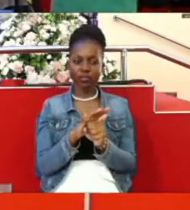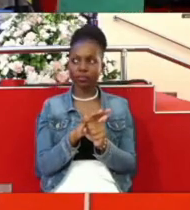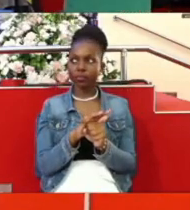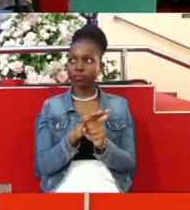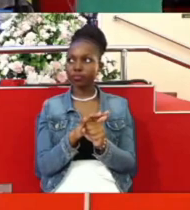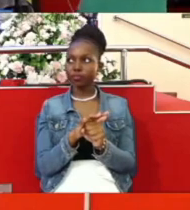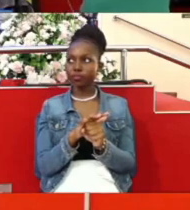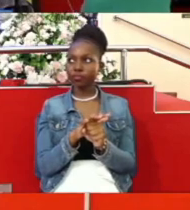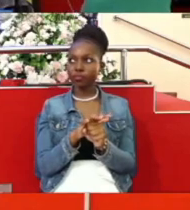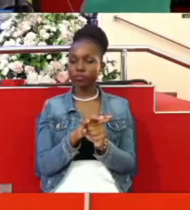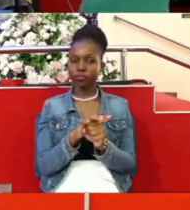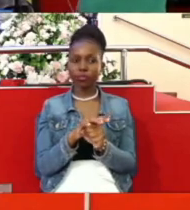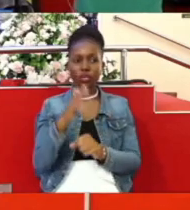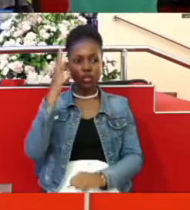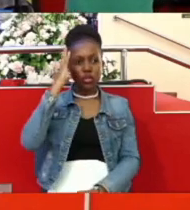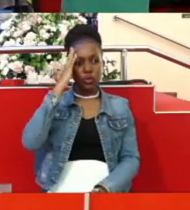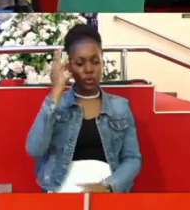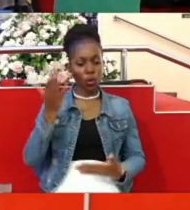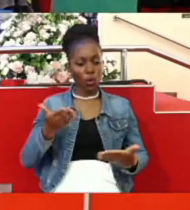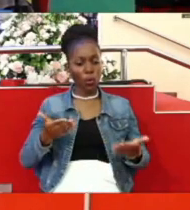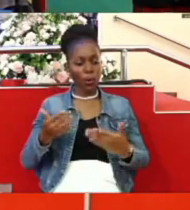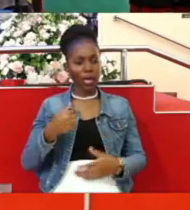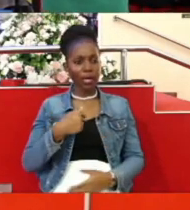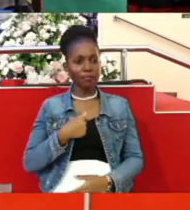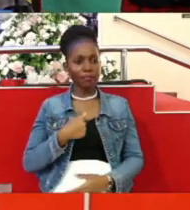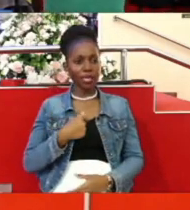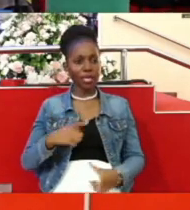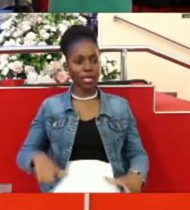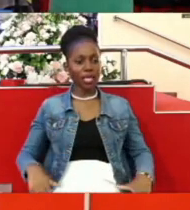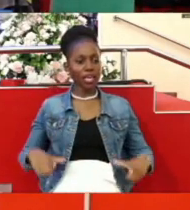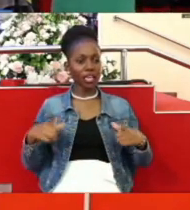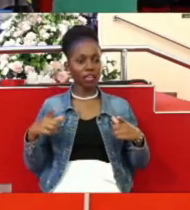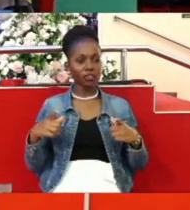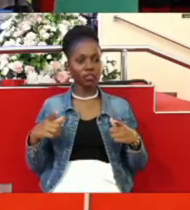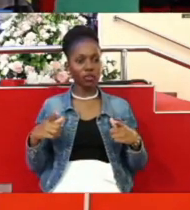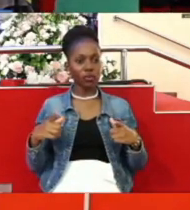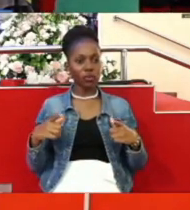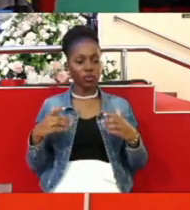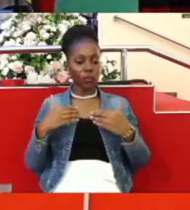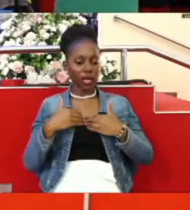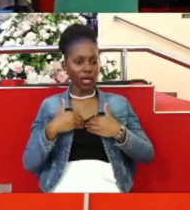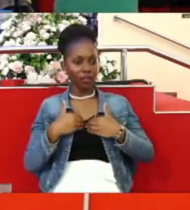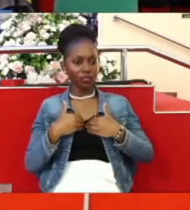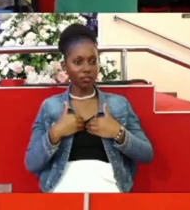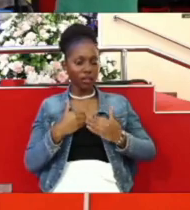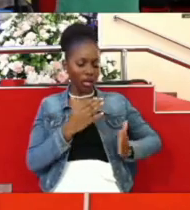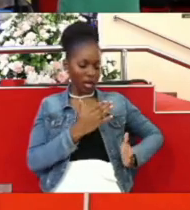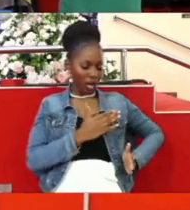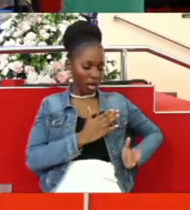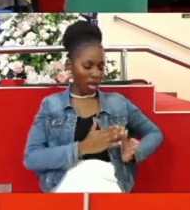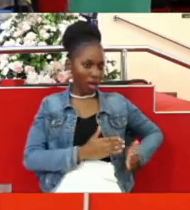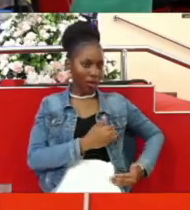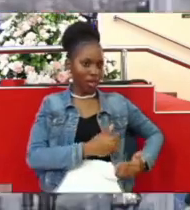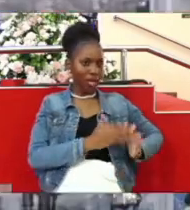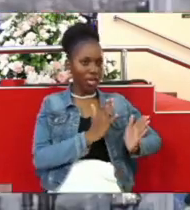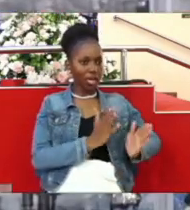You know, where I live, there are some neighbors who have started now putting up their houses.